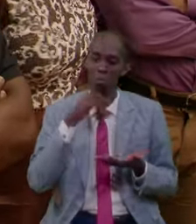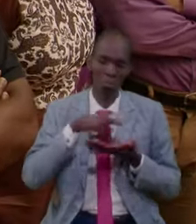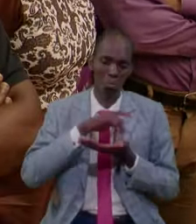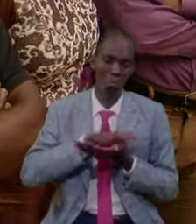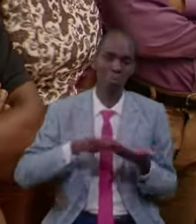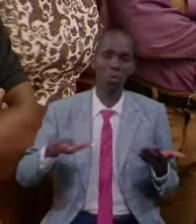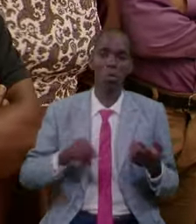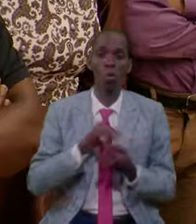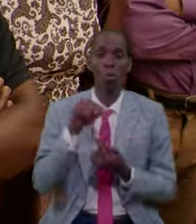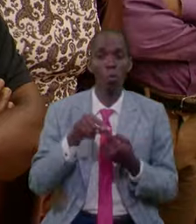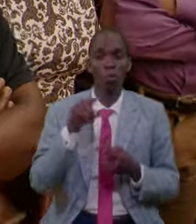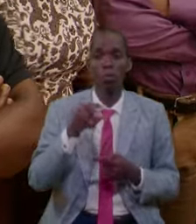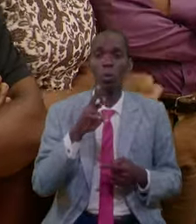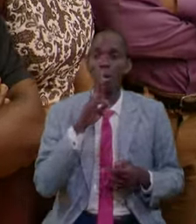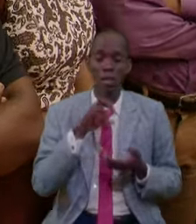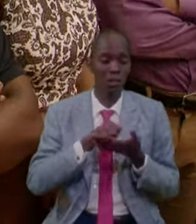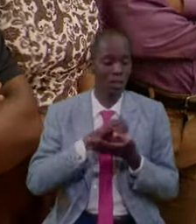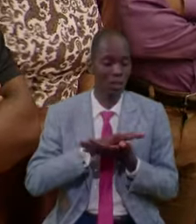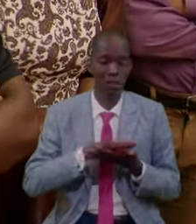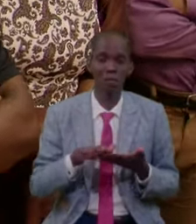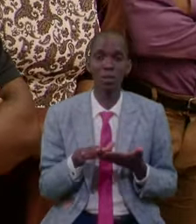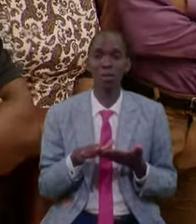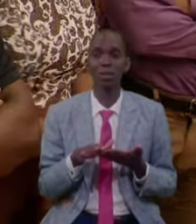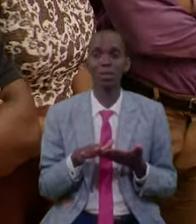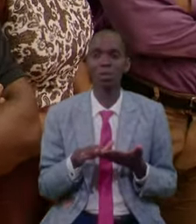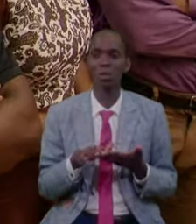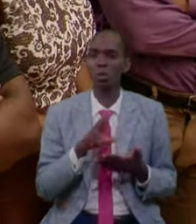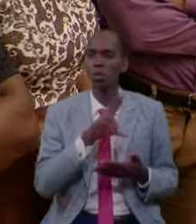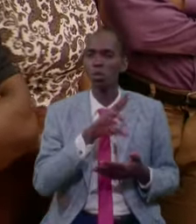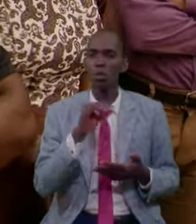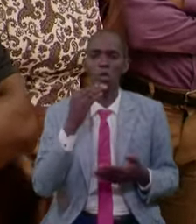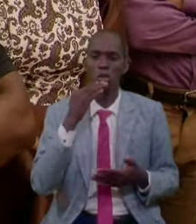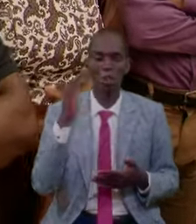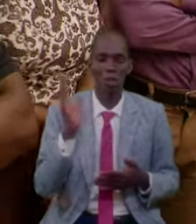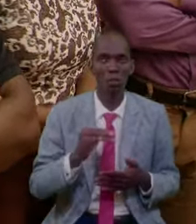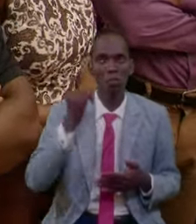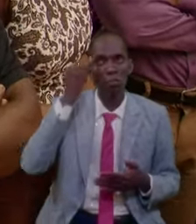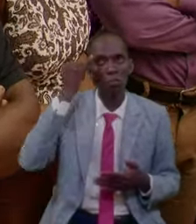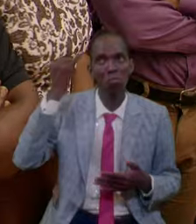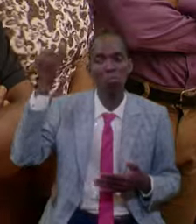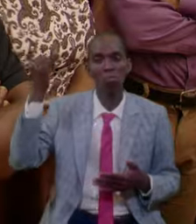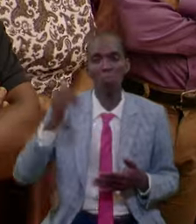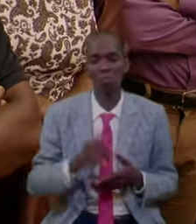When you're sanctified, no evil imagination,